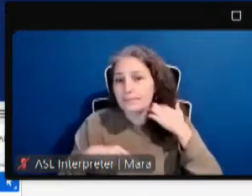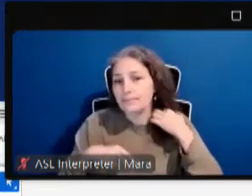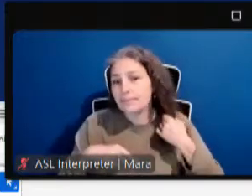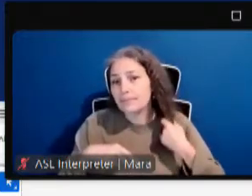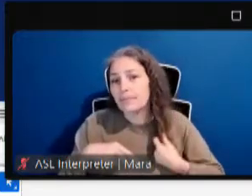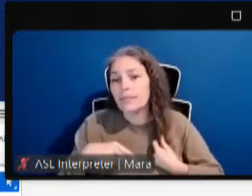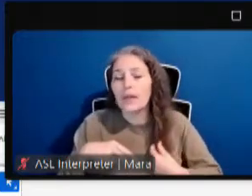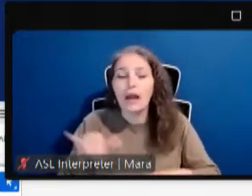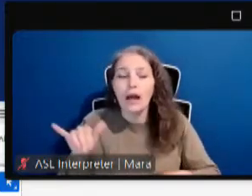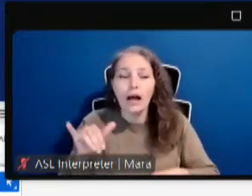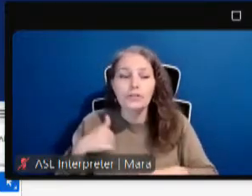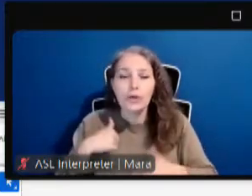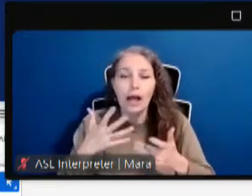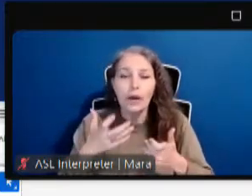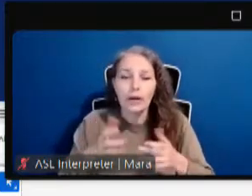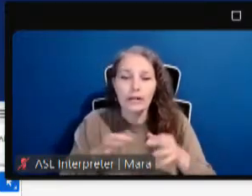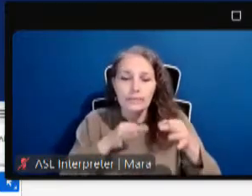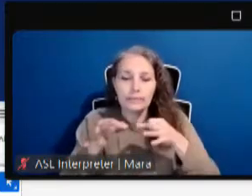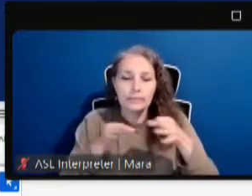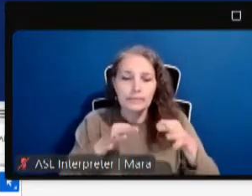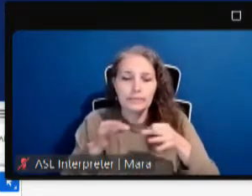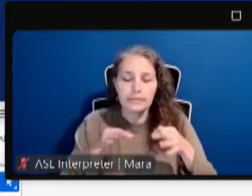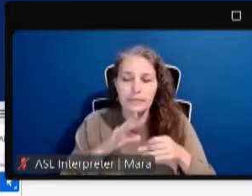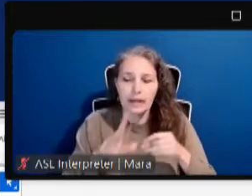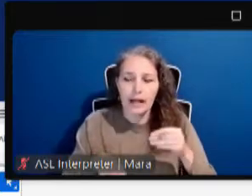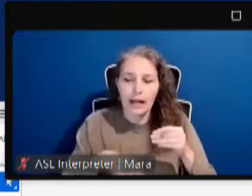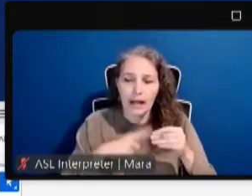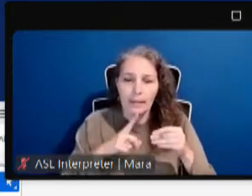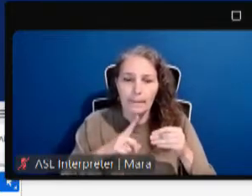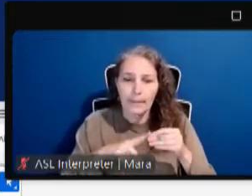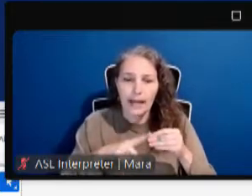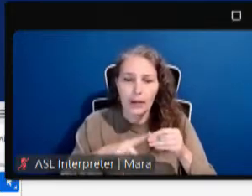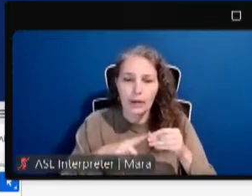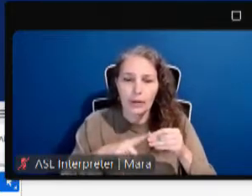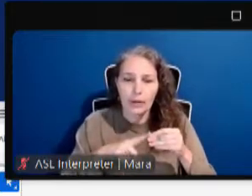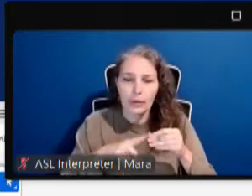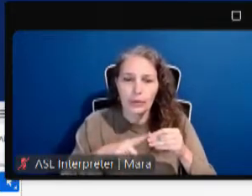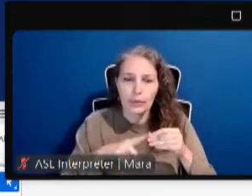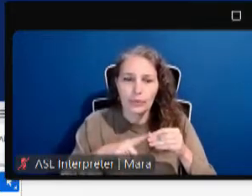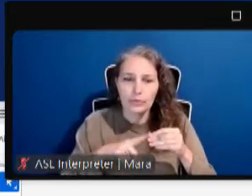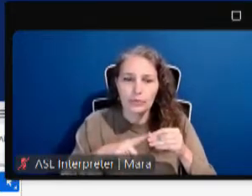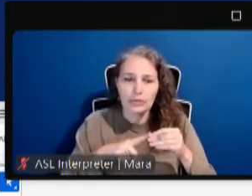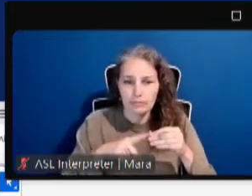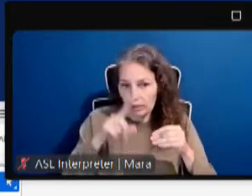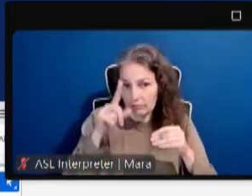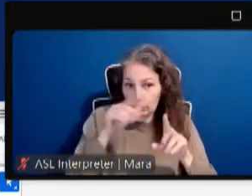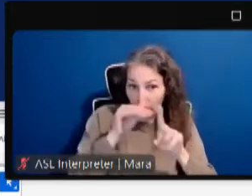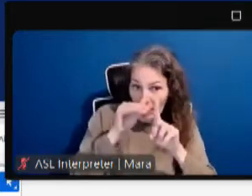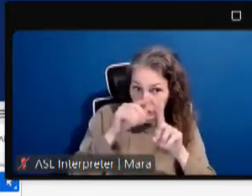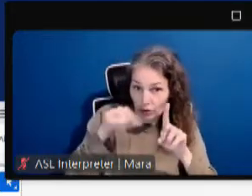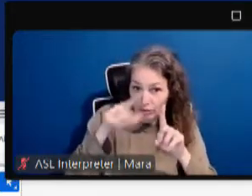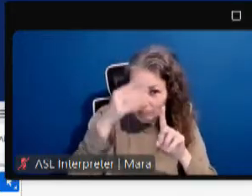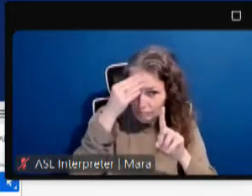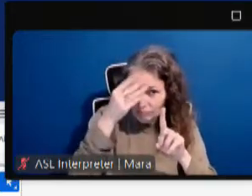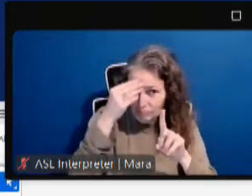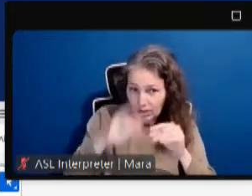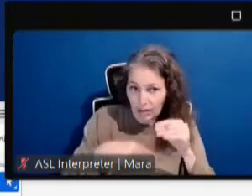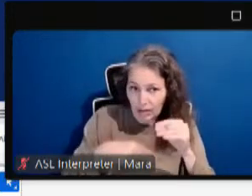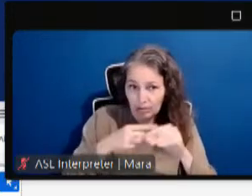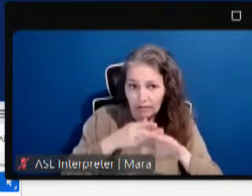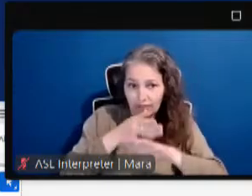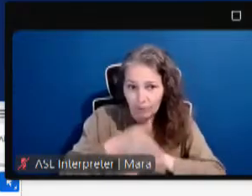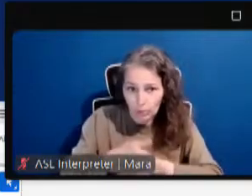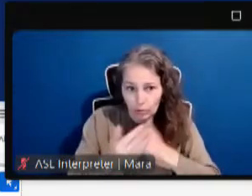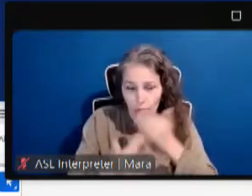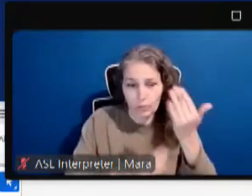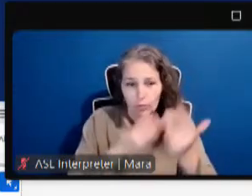Also wanted to spend a moment to just talk about and remind folks that we have a lot of information on the post-fire air, soil, and